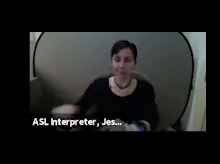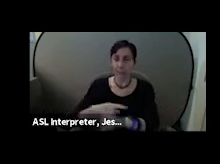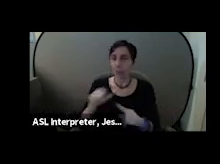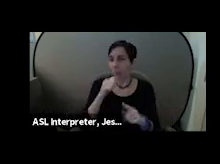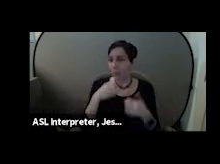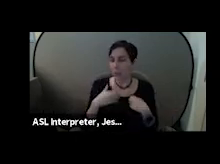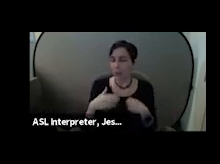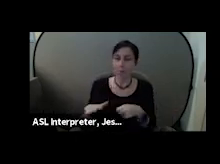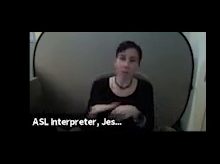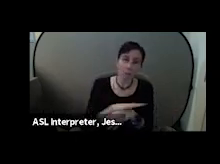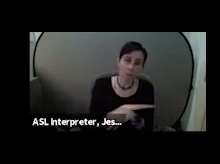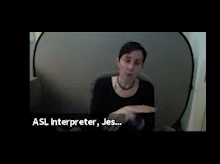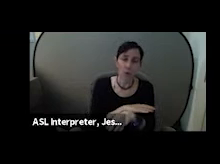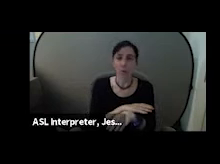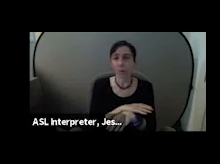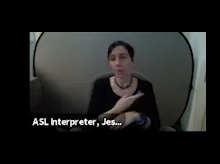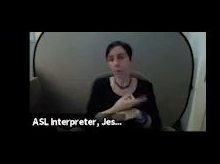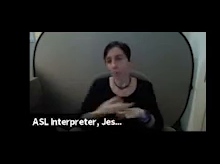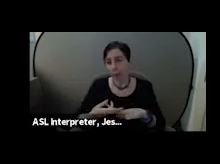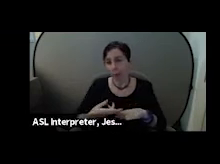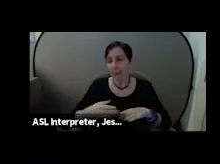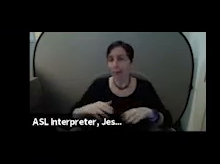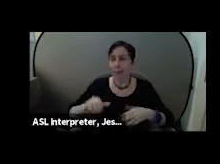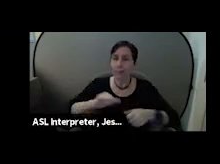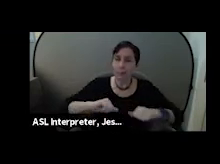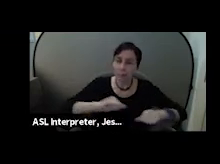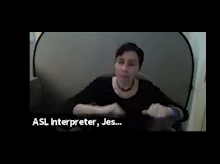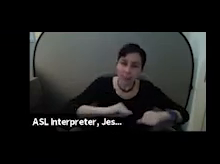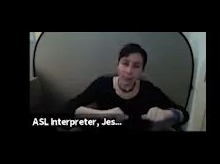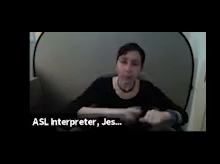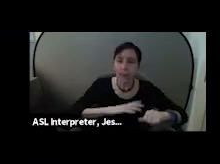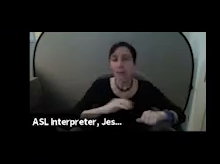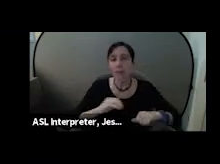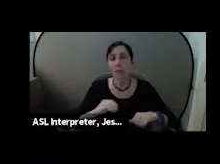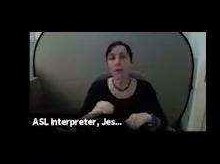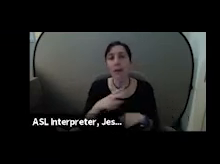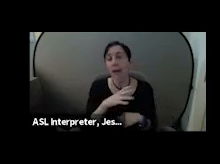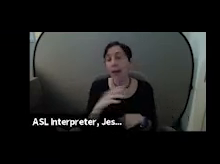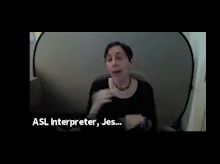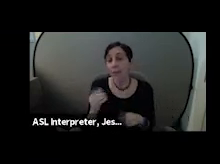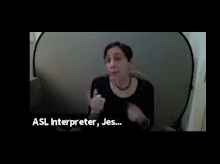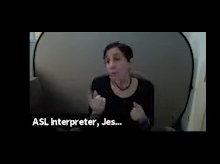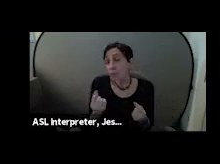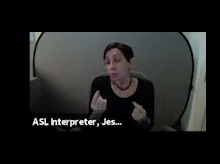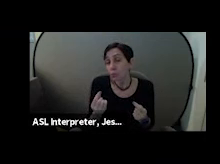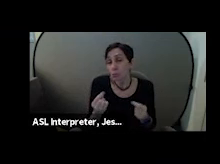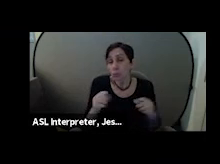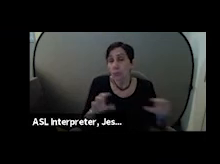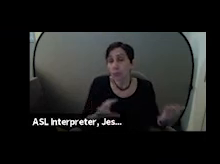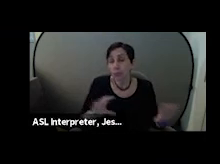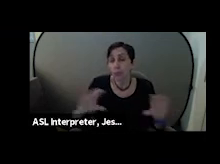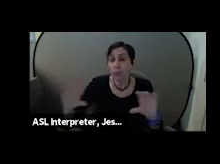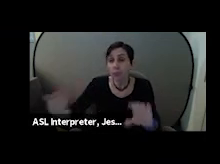full tahara on people, unfortunately. And the tachrichin are just set on top of the body. They're not